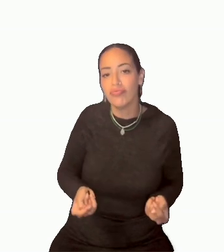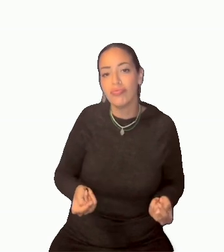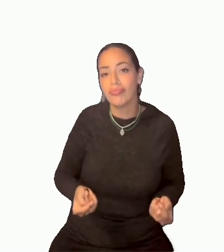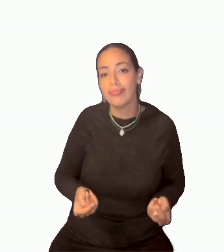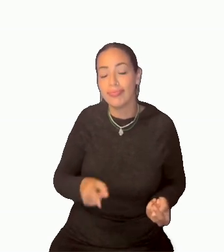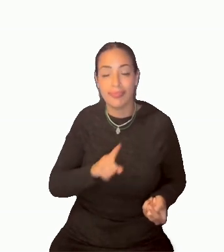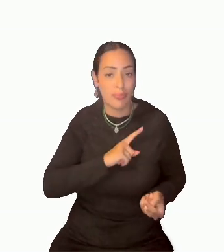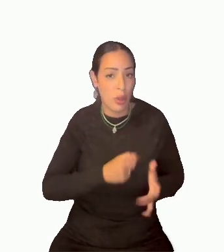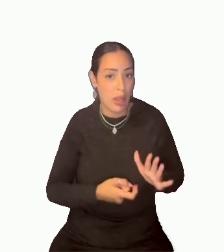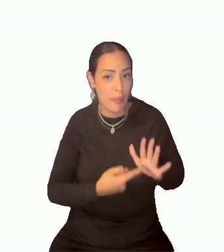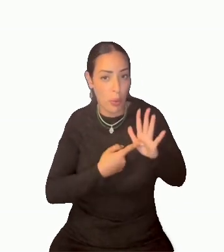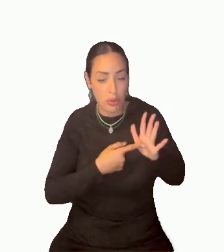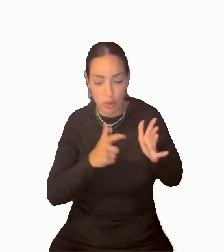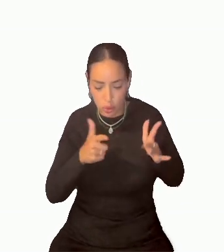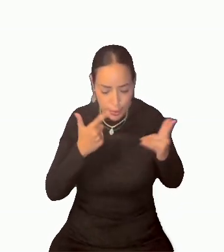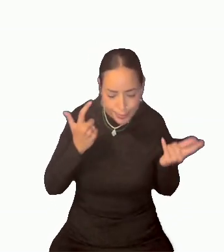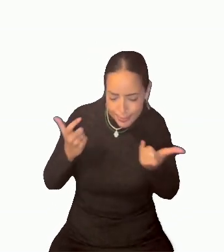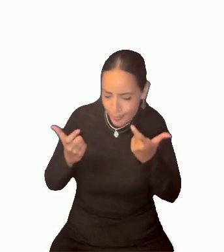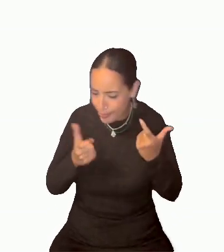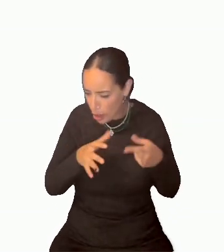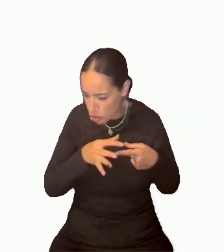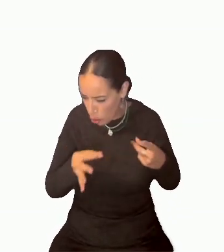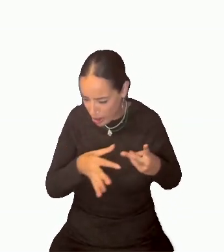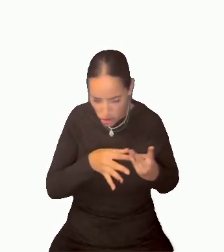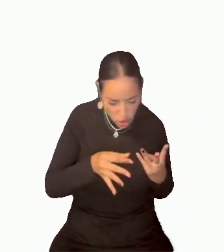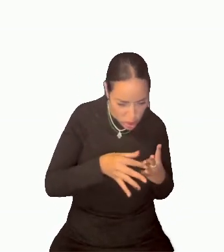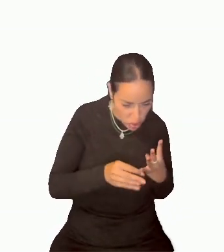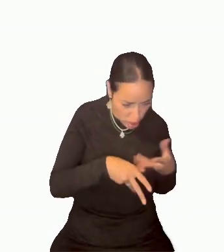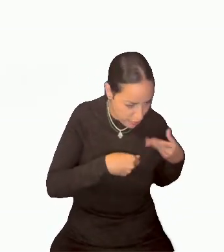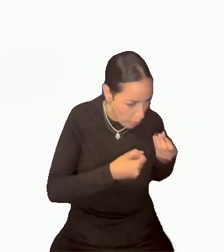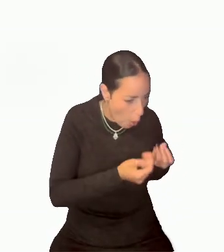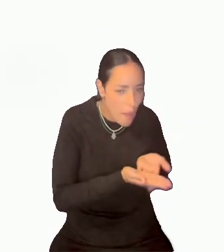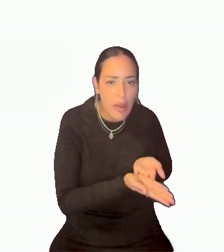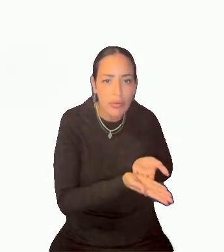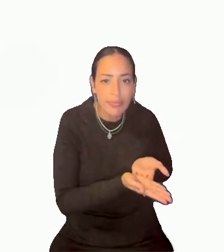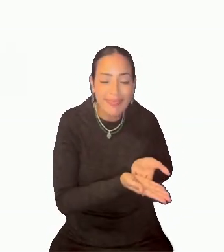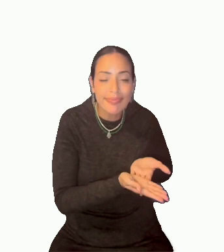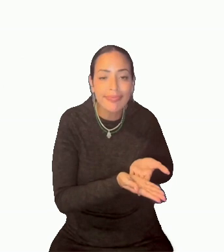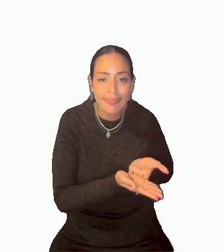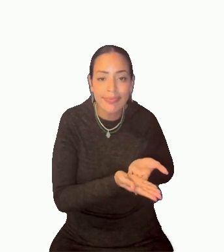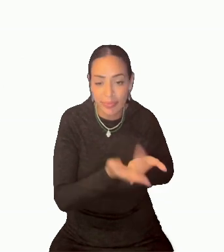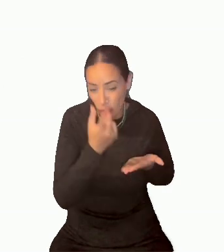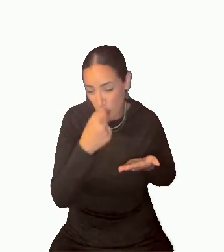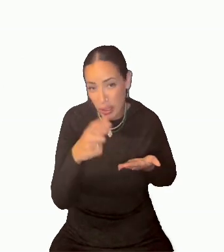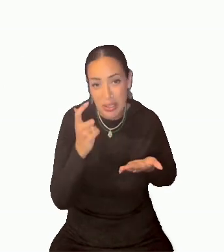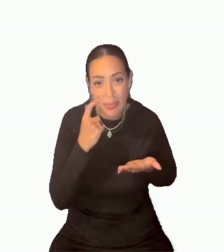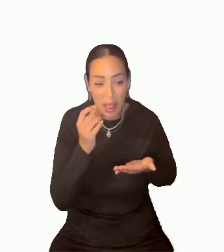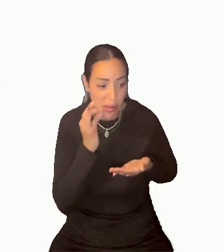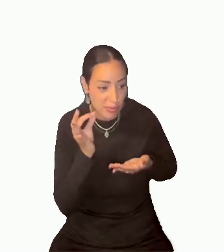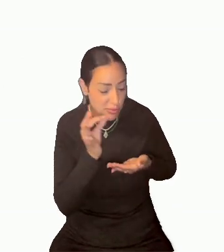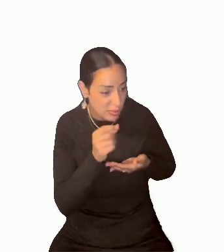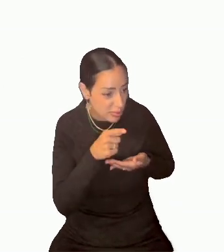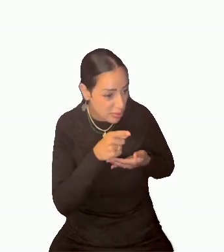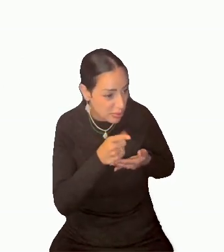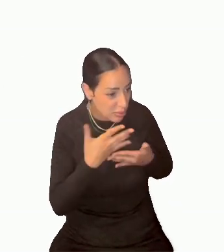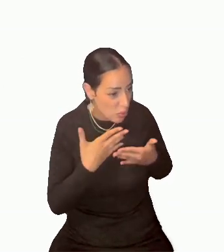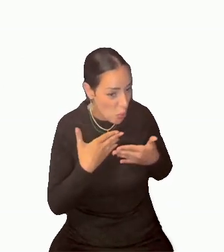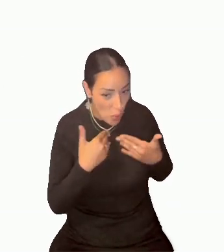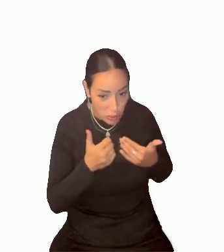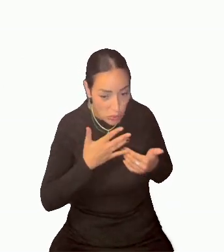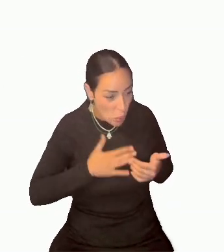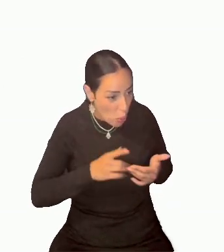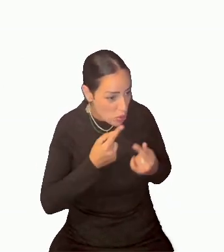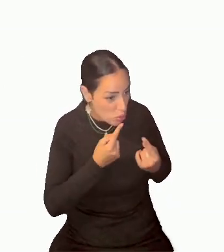more important to find choices for them, wherever and however possible. This can be as simple as asking how they want to